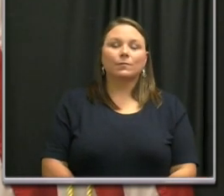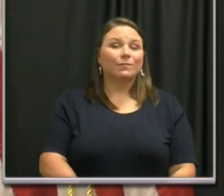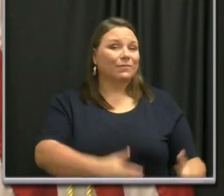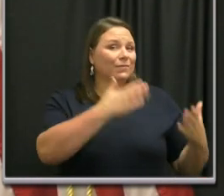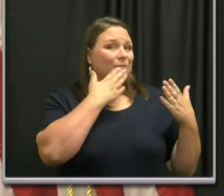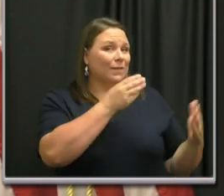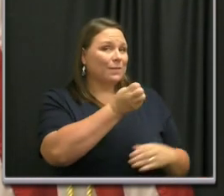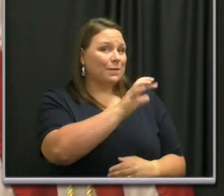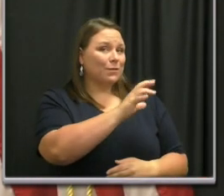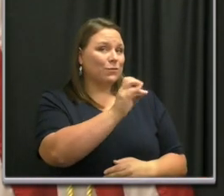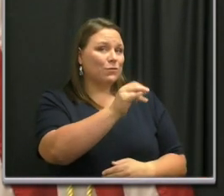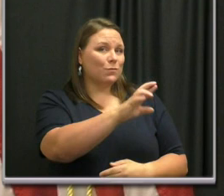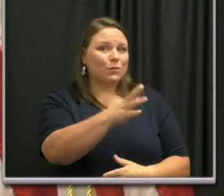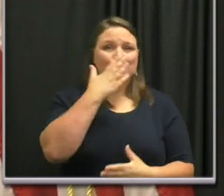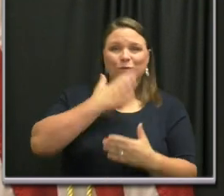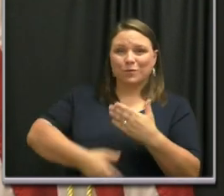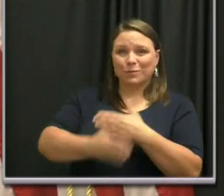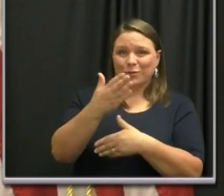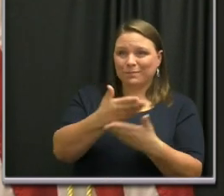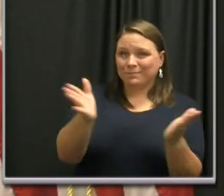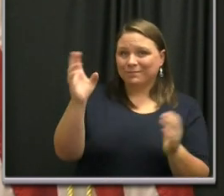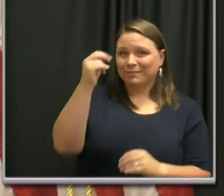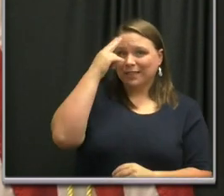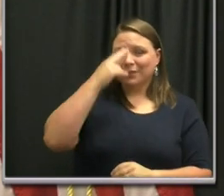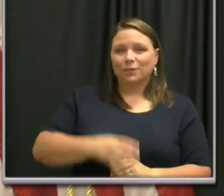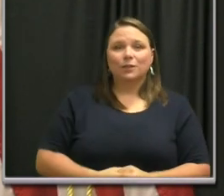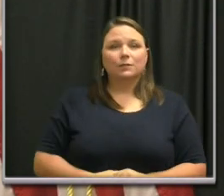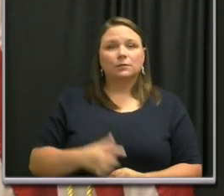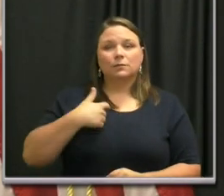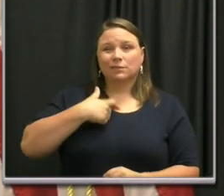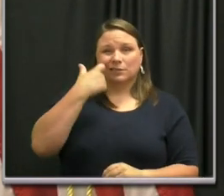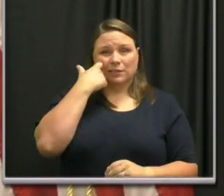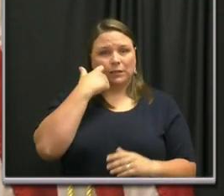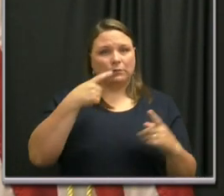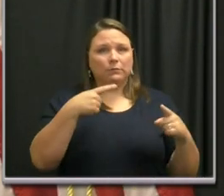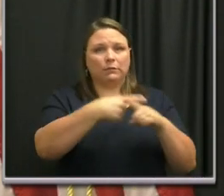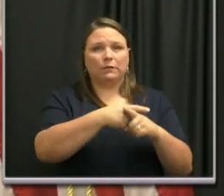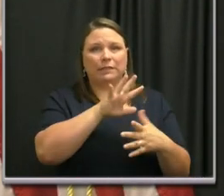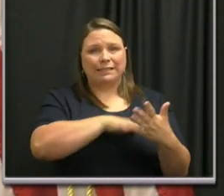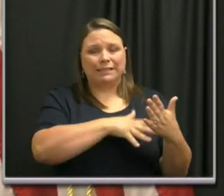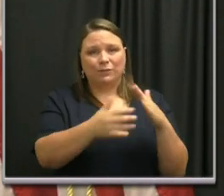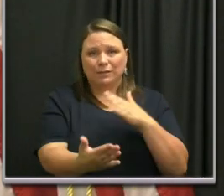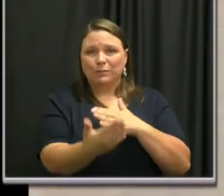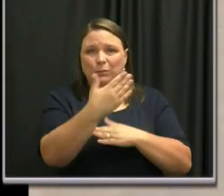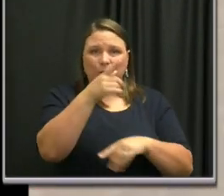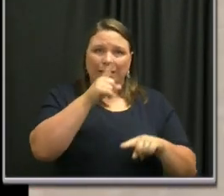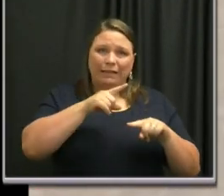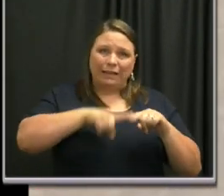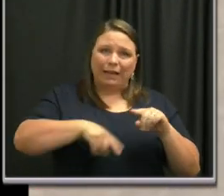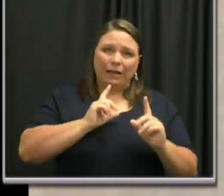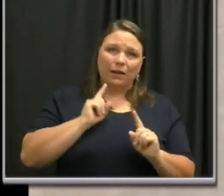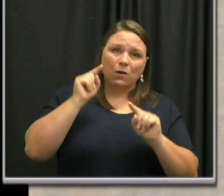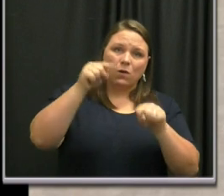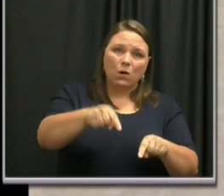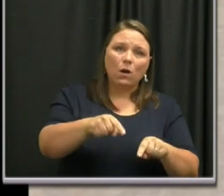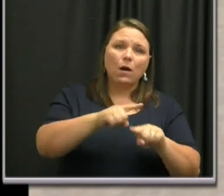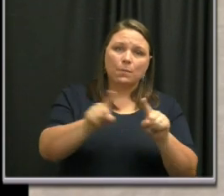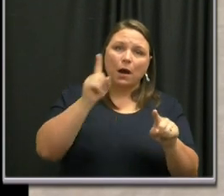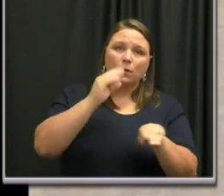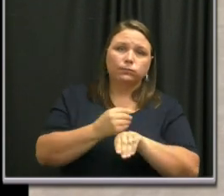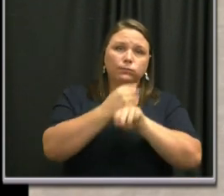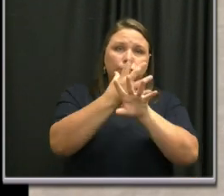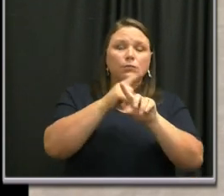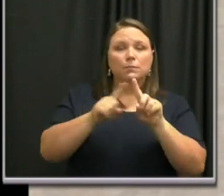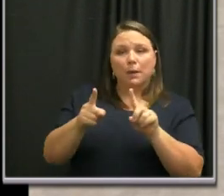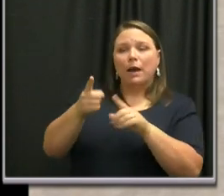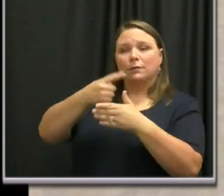Thank you, Mayor Cooper, and good morning, Nashville. I had a conflict on my schedule this morning, so I'm joining you remotely, and I will be back